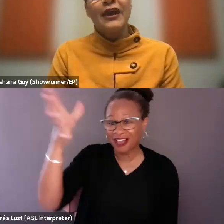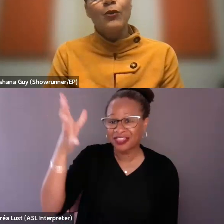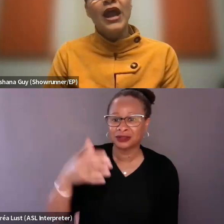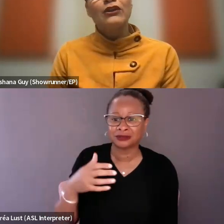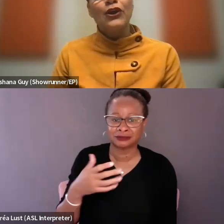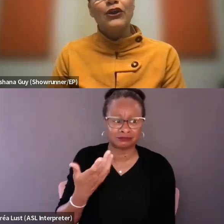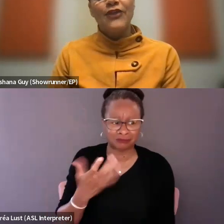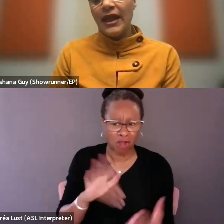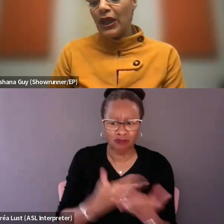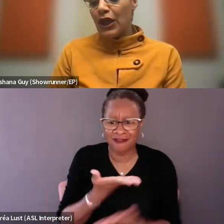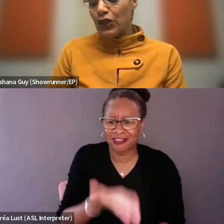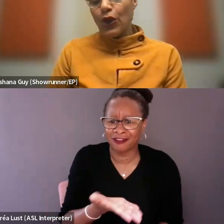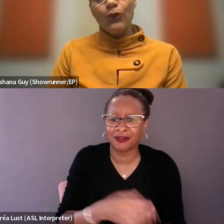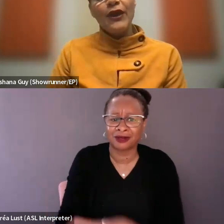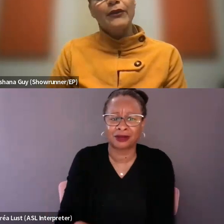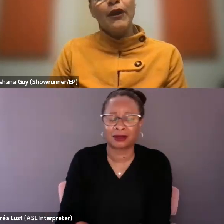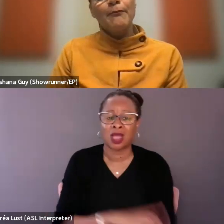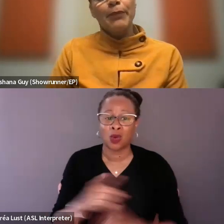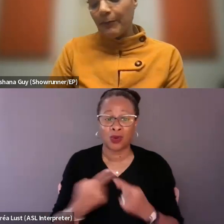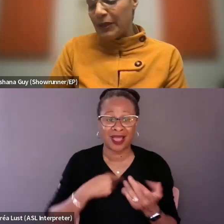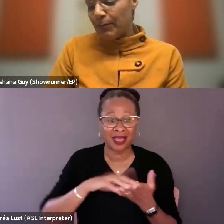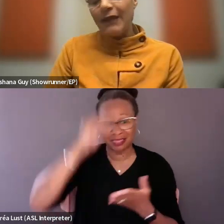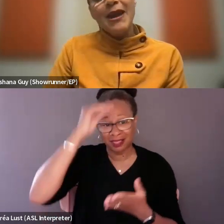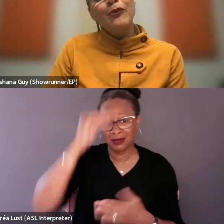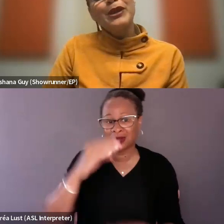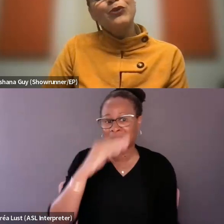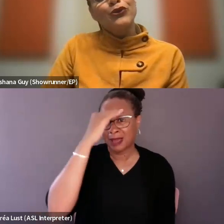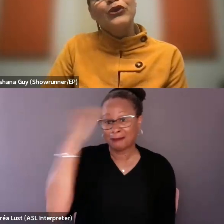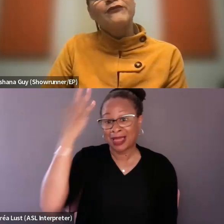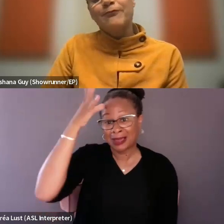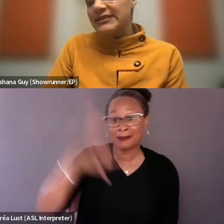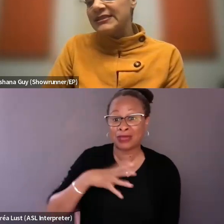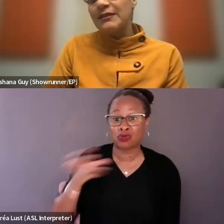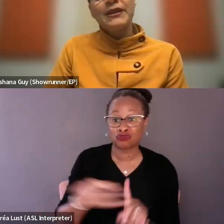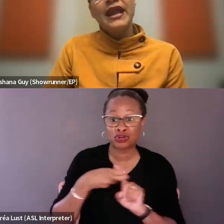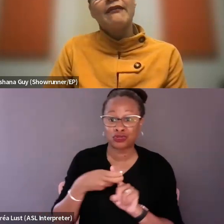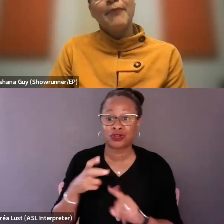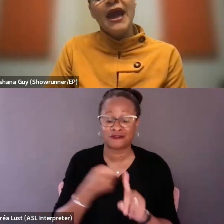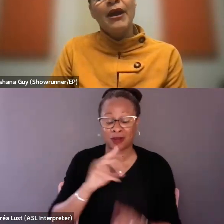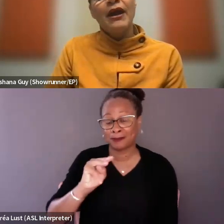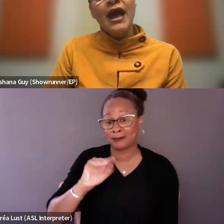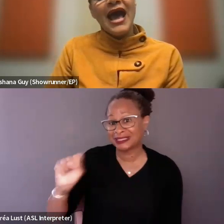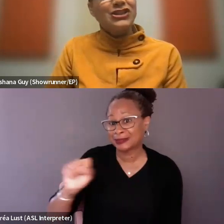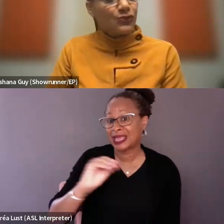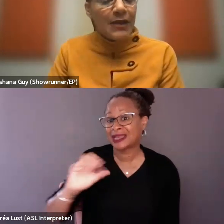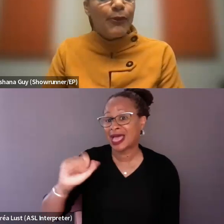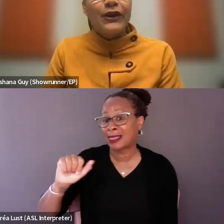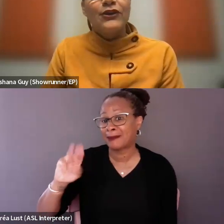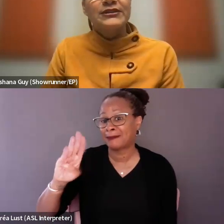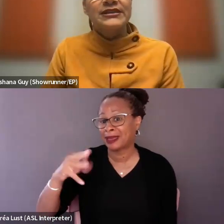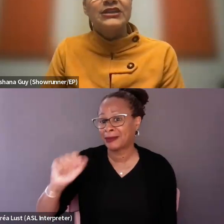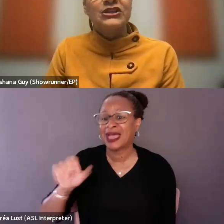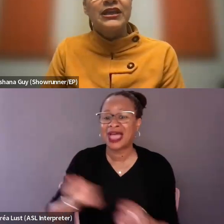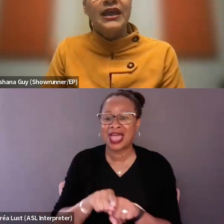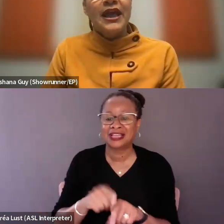gotten there. When I learned that, you know, that Black men were being recruited from Mississippi and Alabama as strike